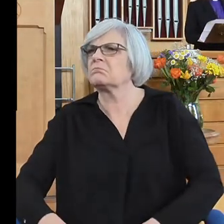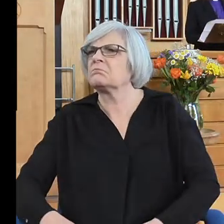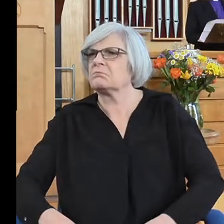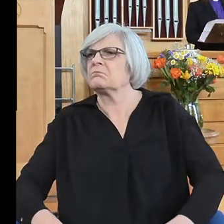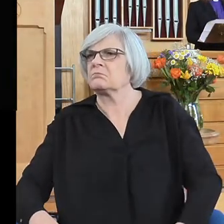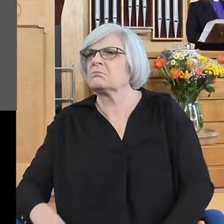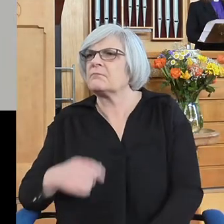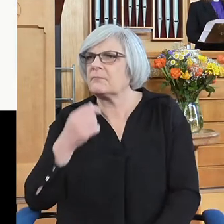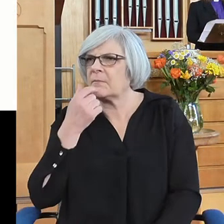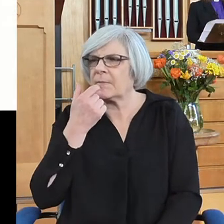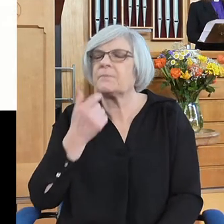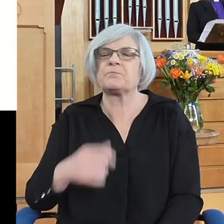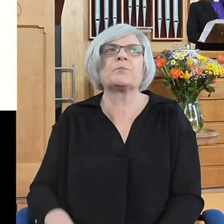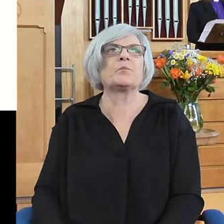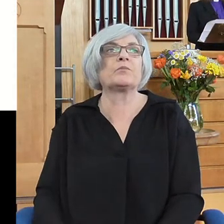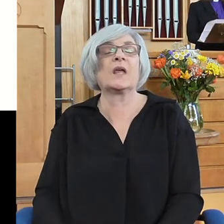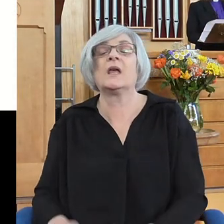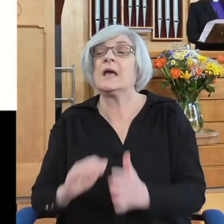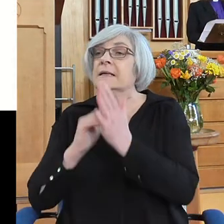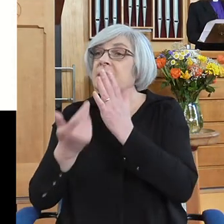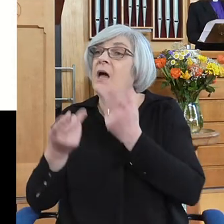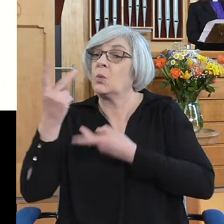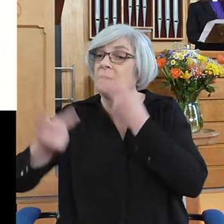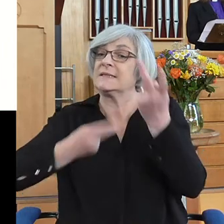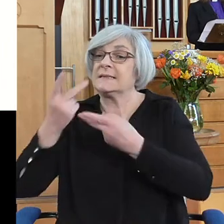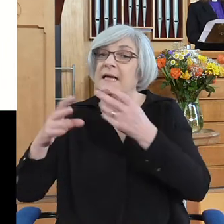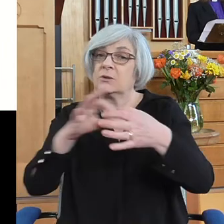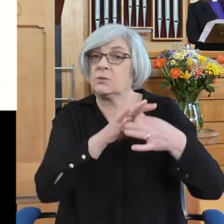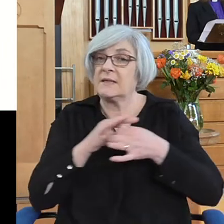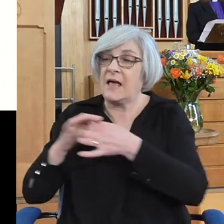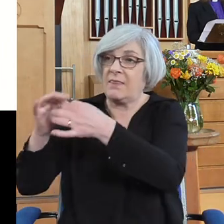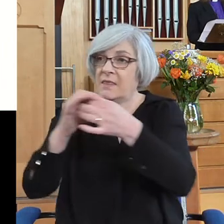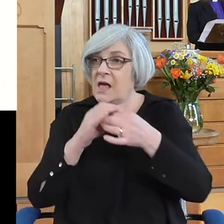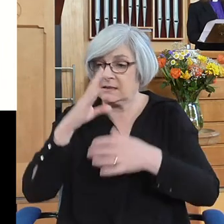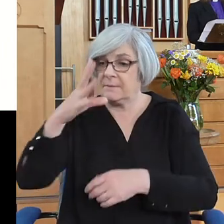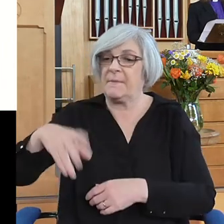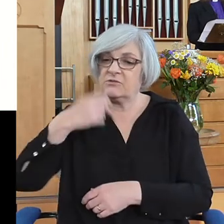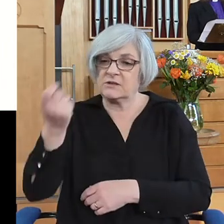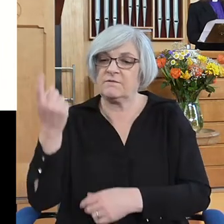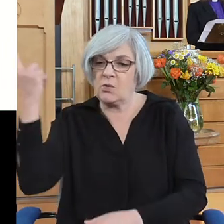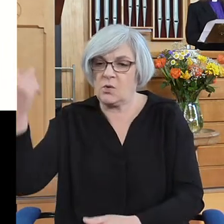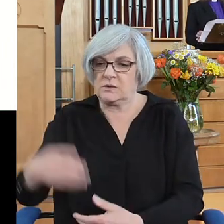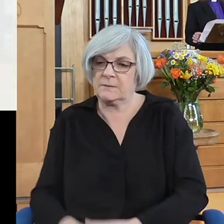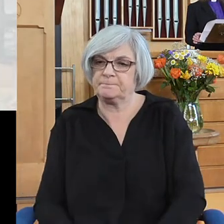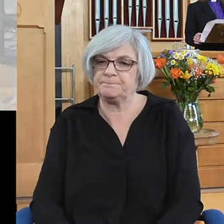And now we sing together to God's praise, Spirit of God.